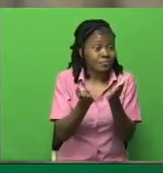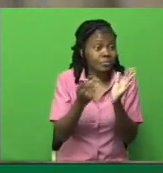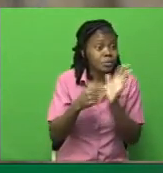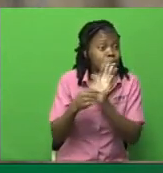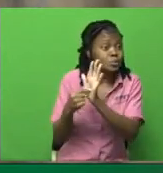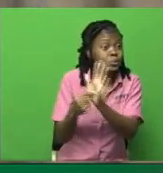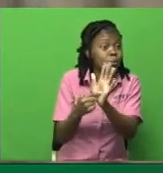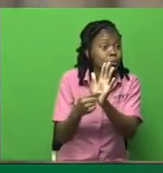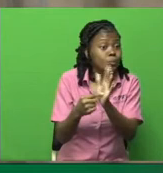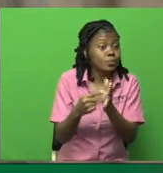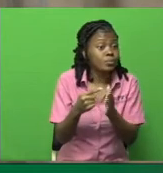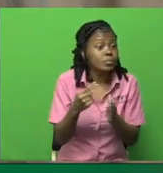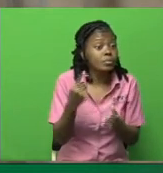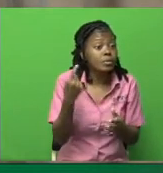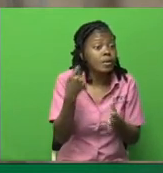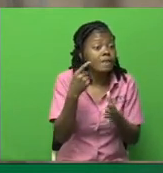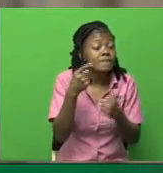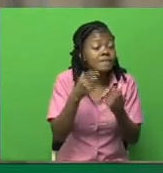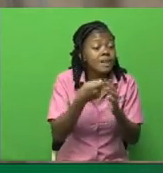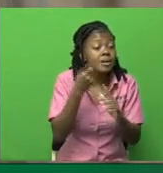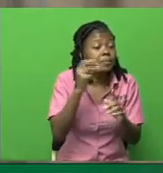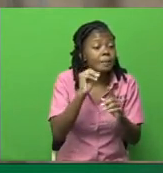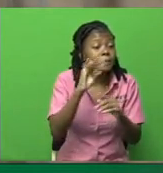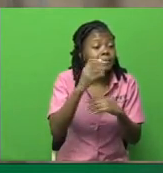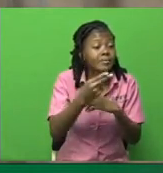claim from March 7 2022